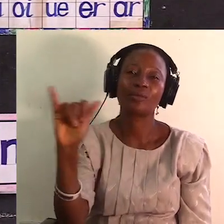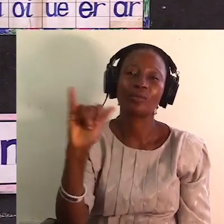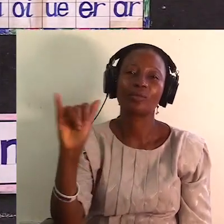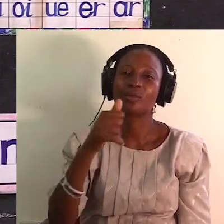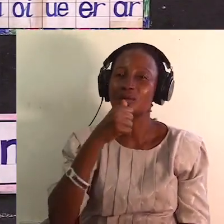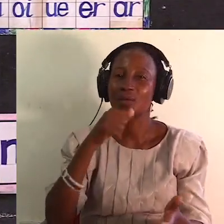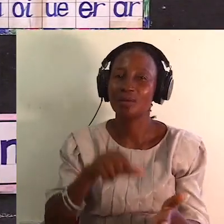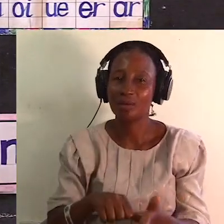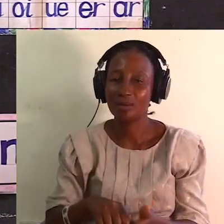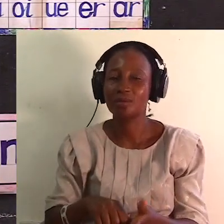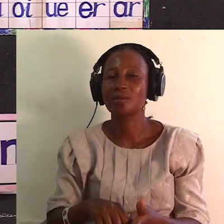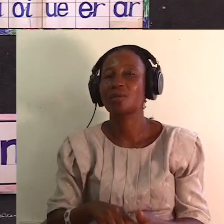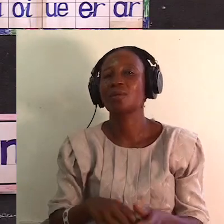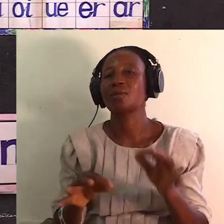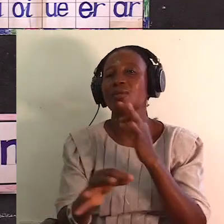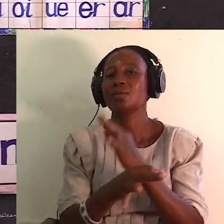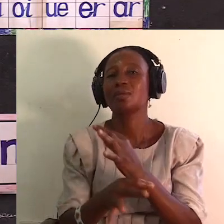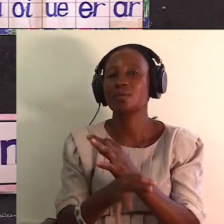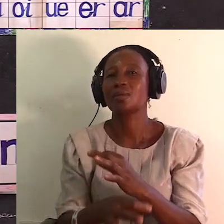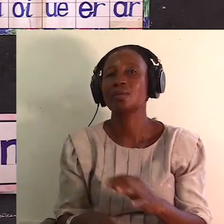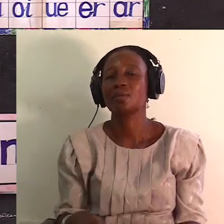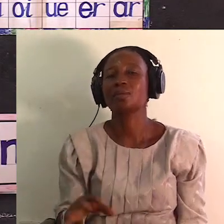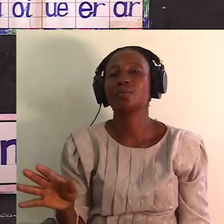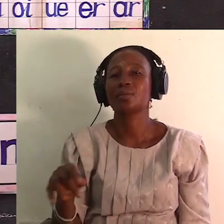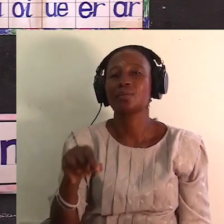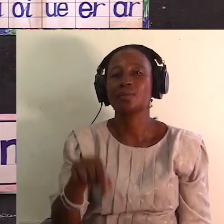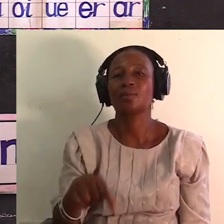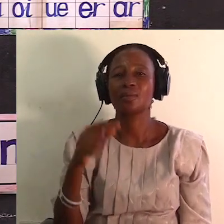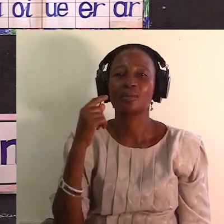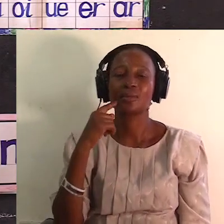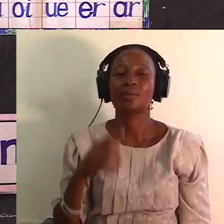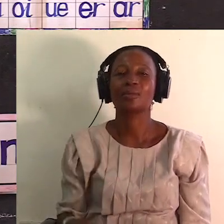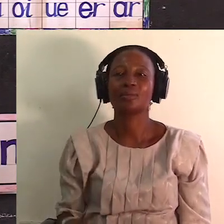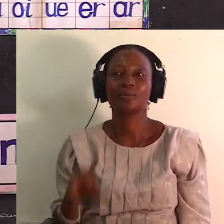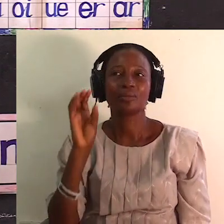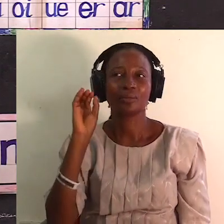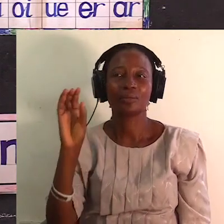going to read a story. Listen to the story attentively.